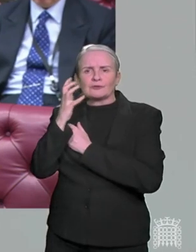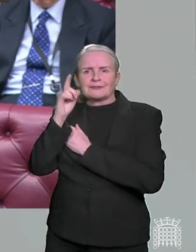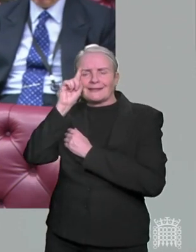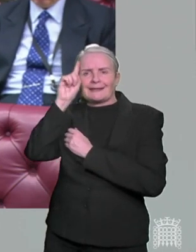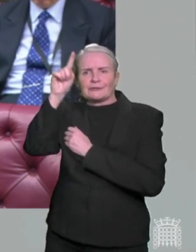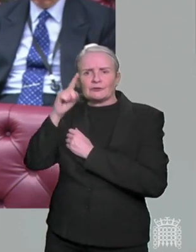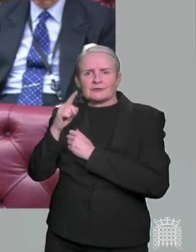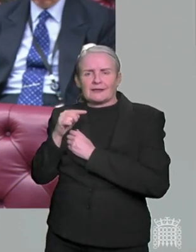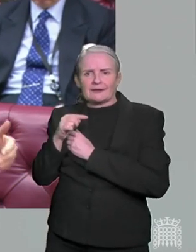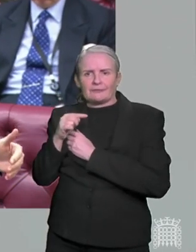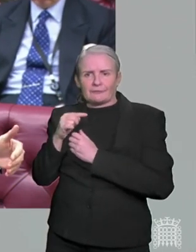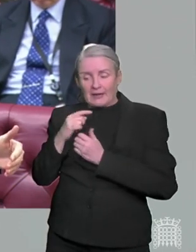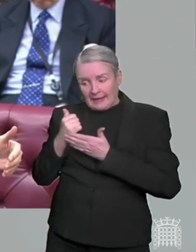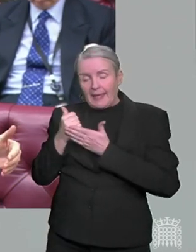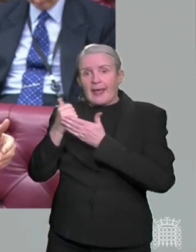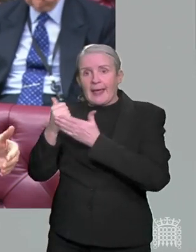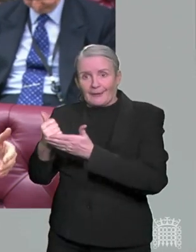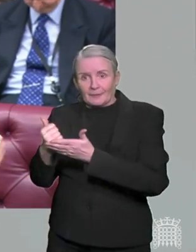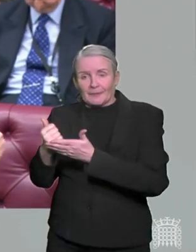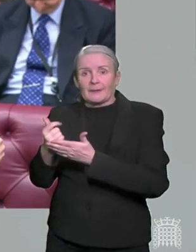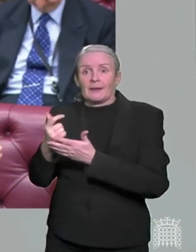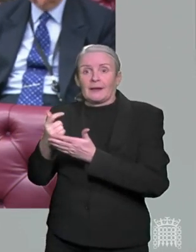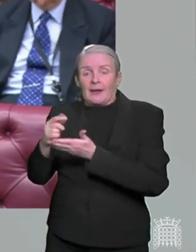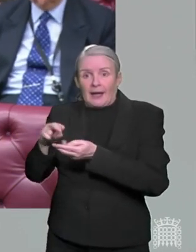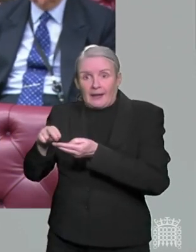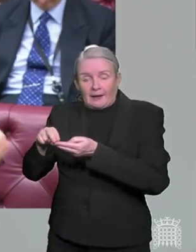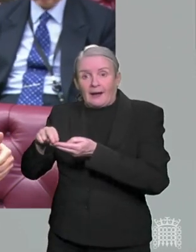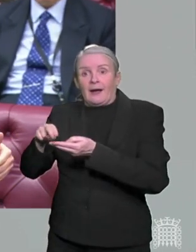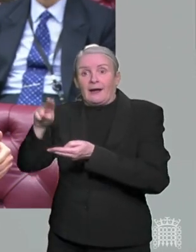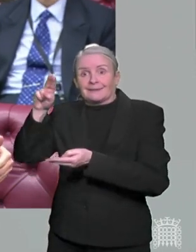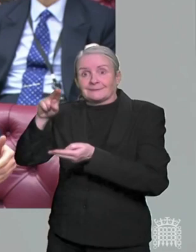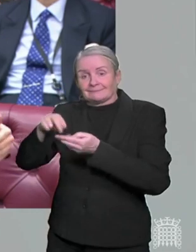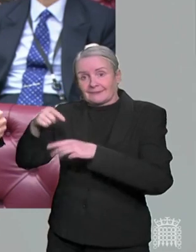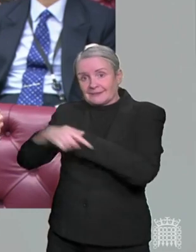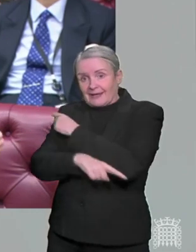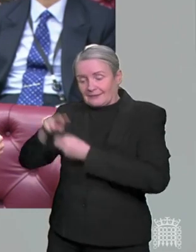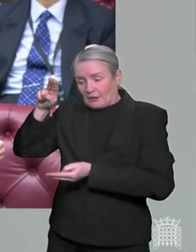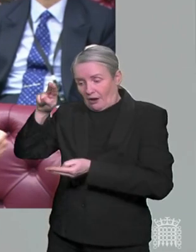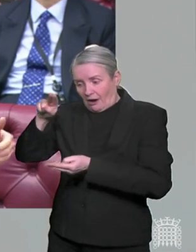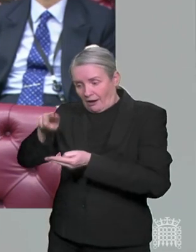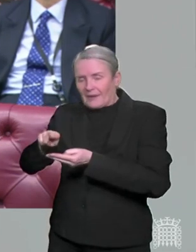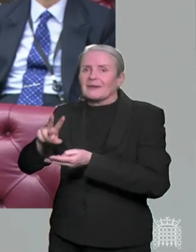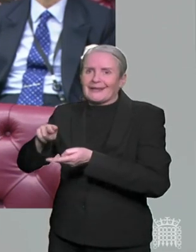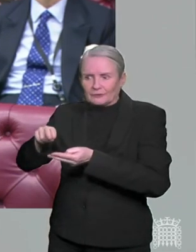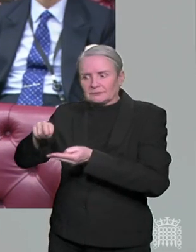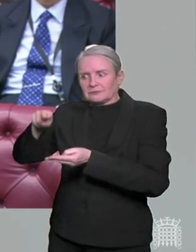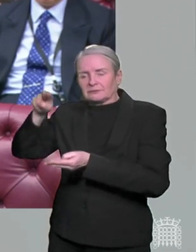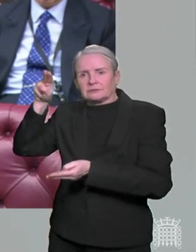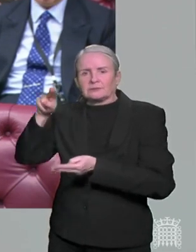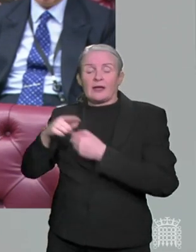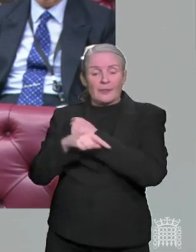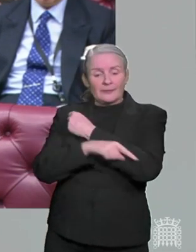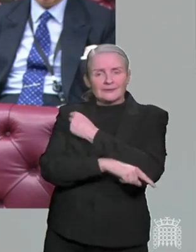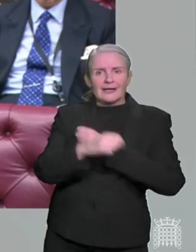them, but many of those countries have gone back into debt again. The situation isn't as bad as it was before. The debt-GDP ratios in